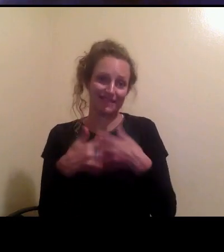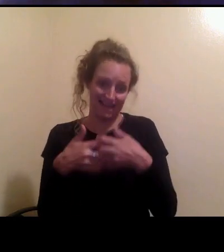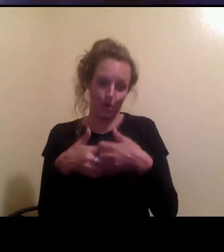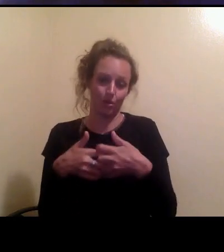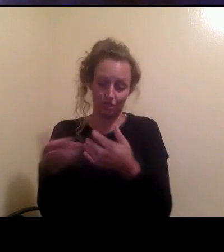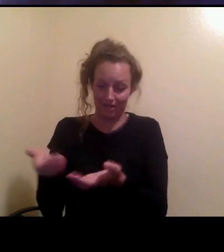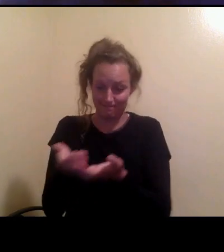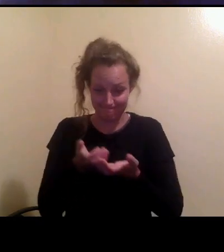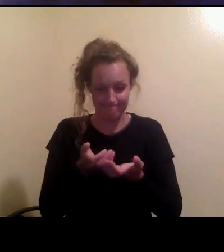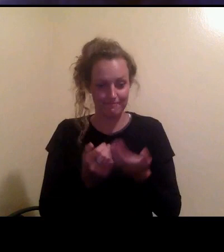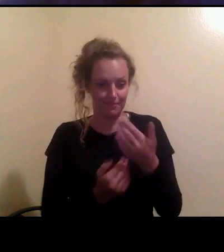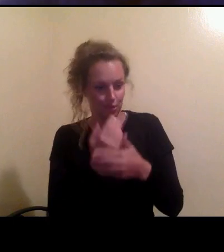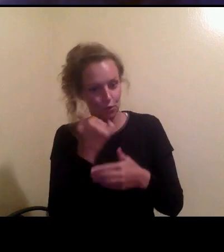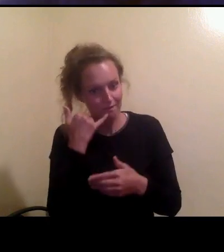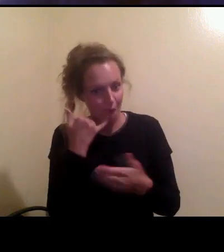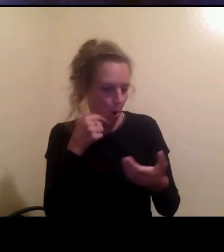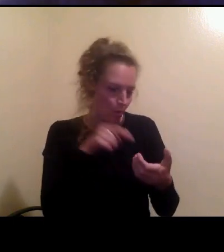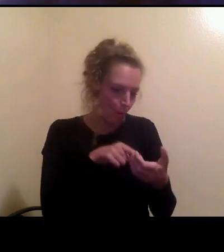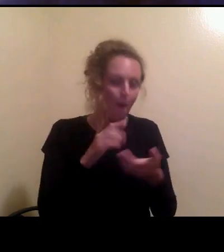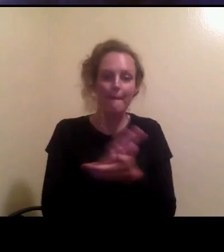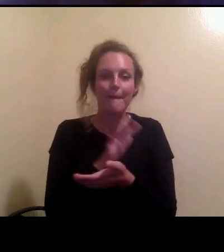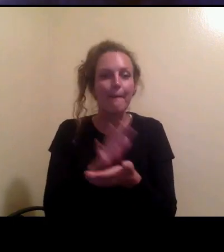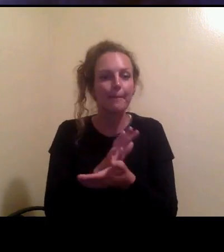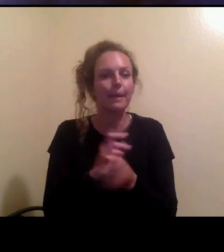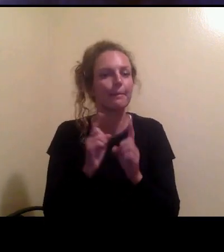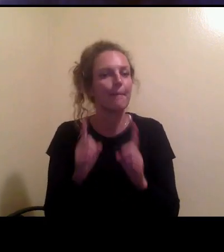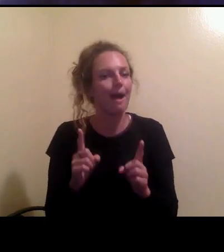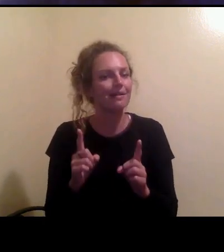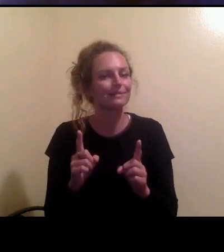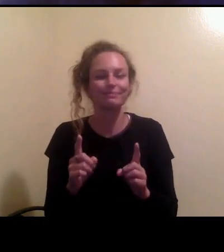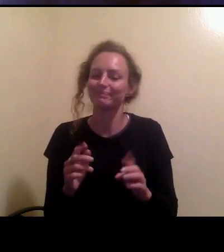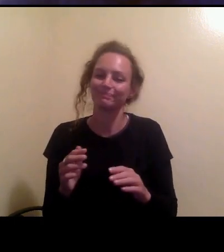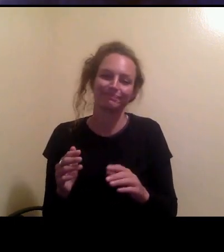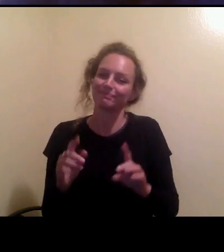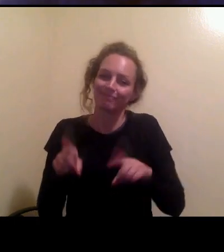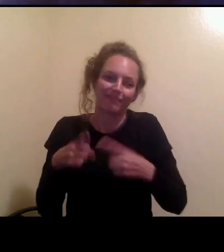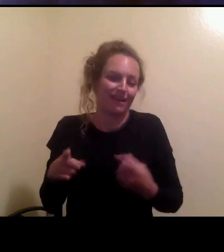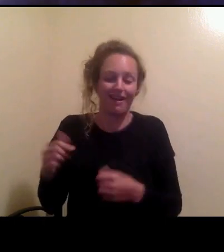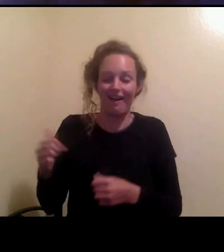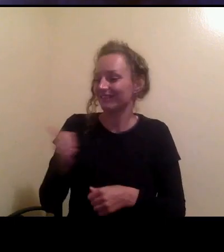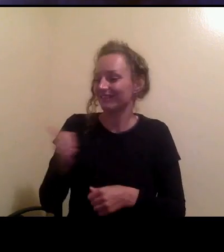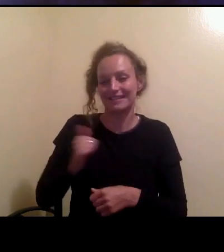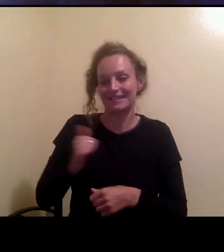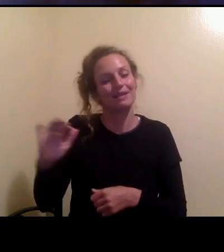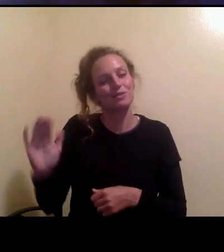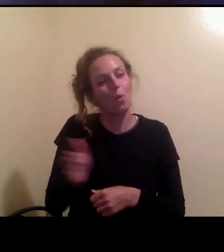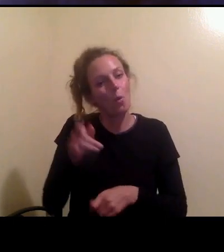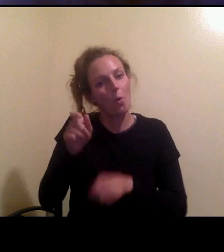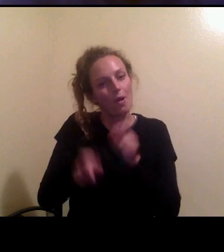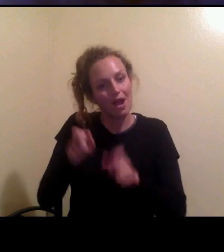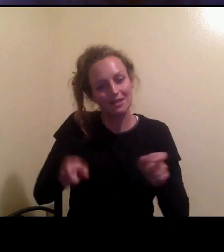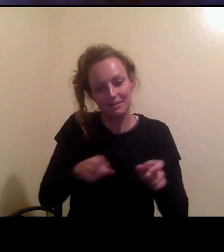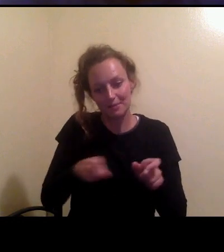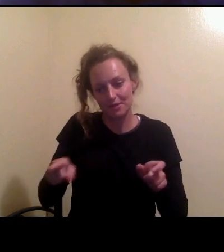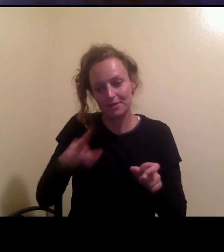since August. Ross might tell me otherwise. But we still have a problem